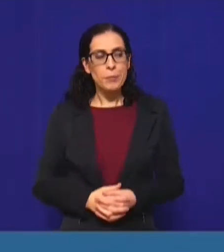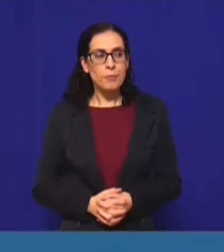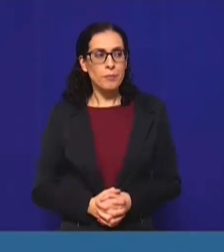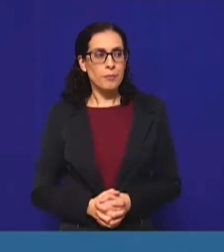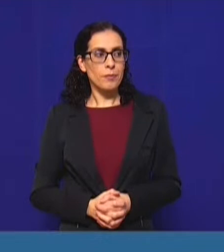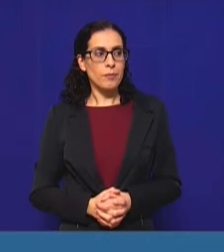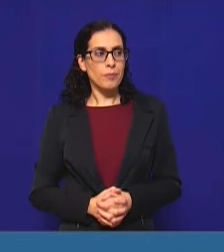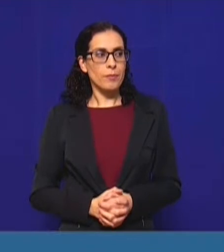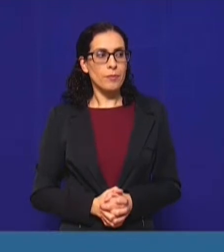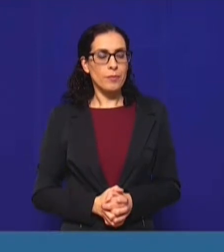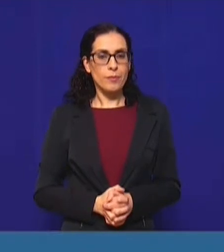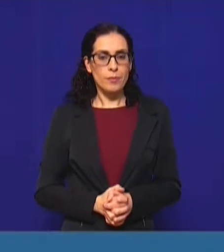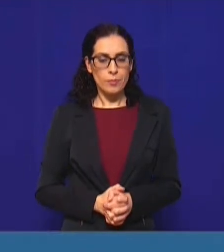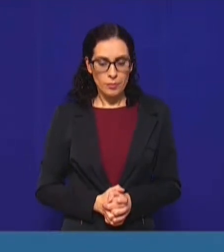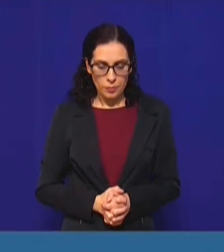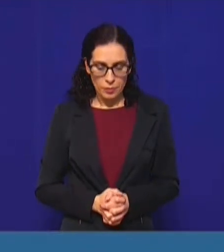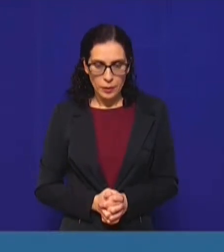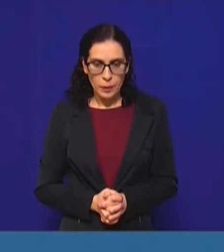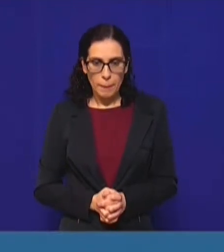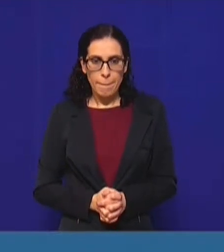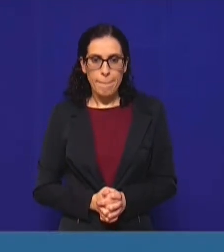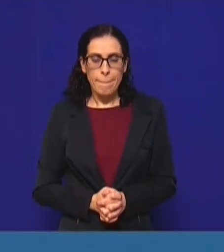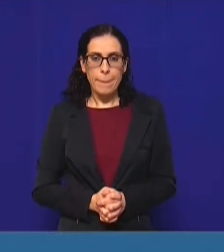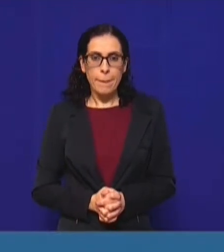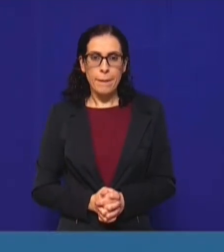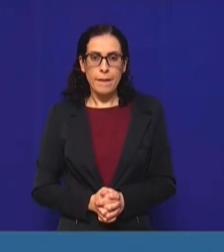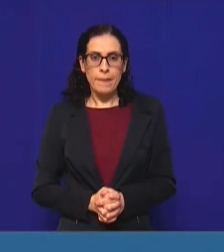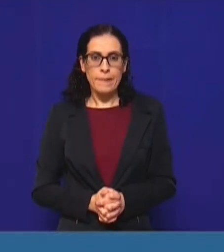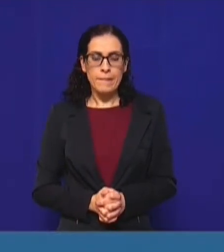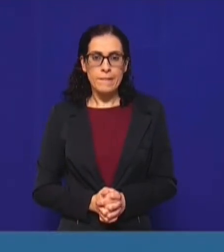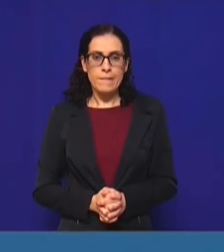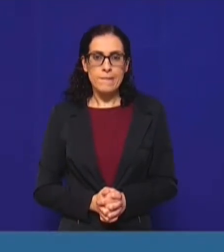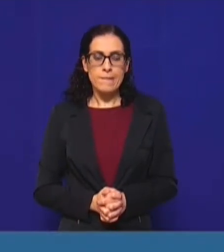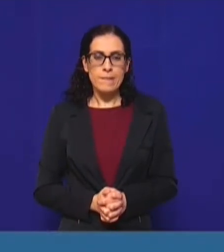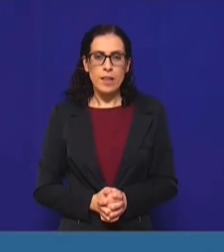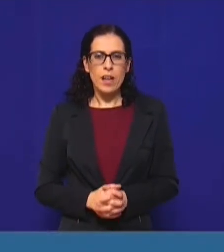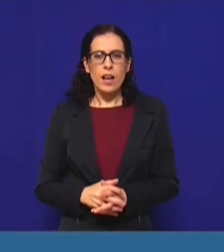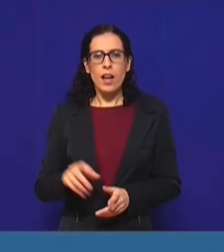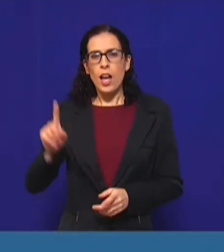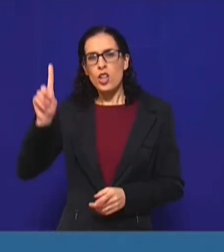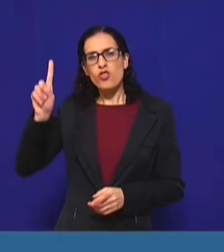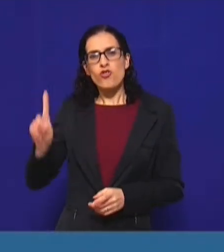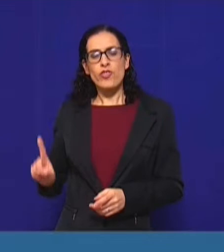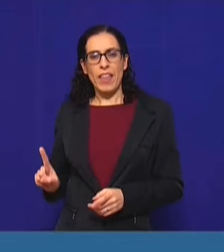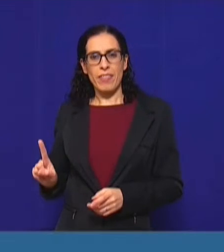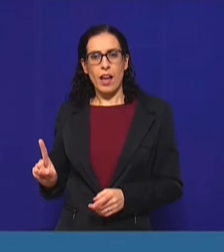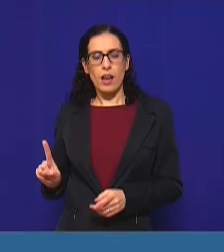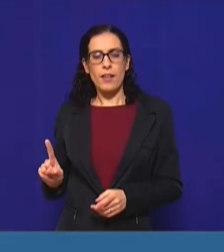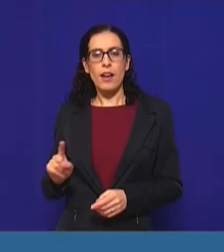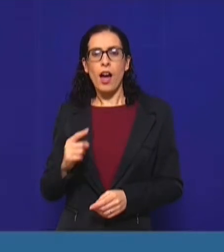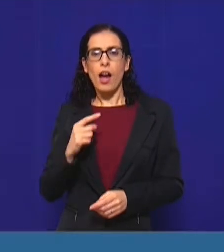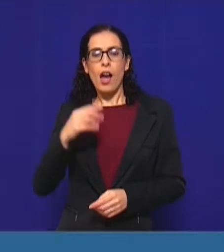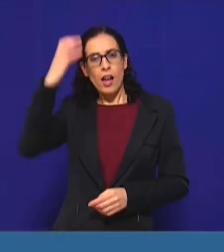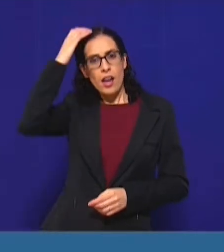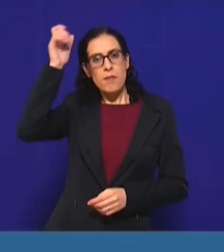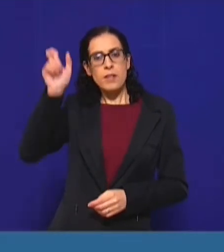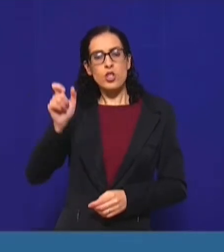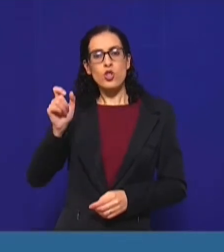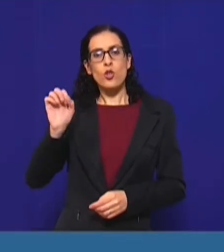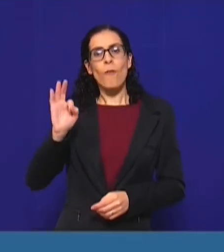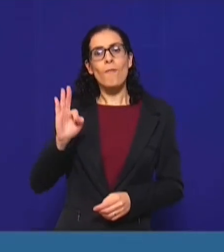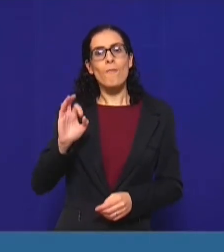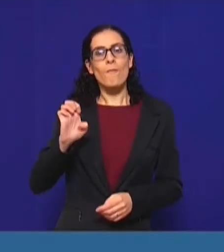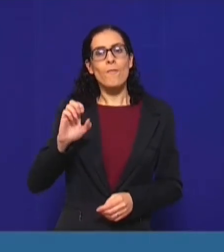Good afternoon, Prof. Gauci, Claire Farrugia, 4 Times of Malta. So on January 6th, Health Minister Chris Fearn had said that if the number of new COVID-19